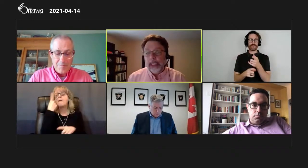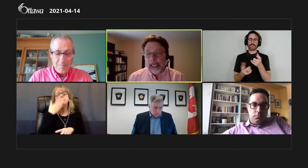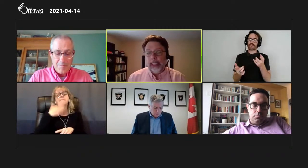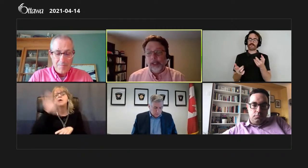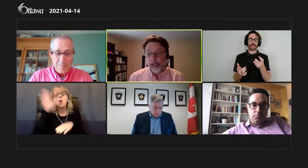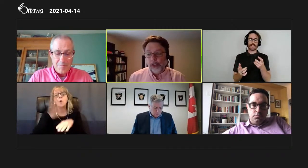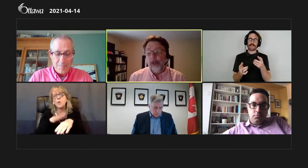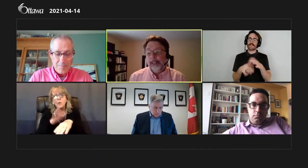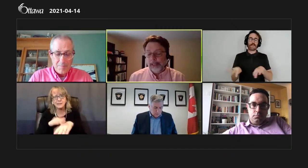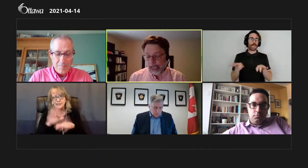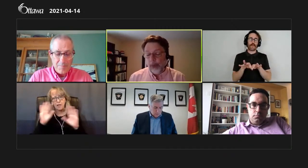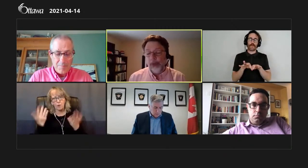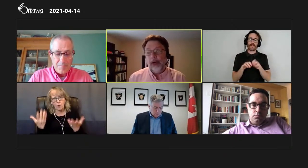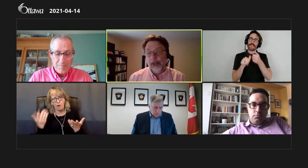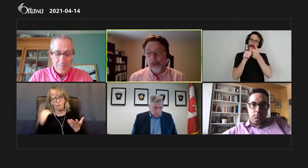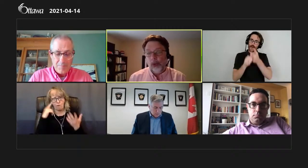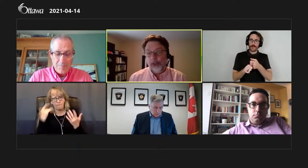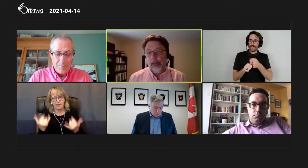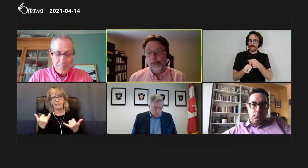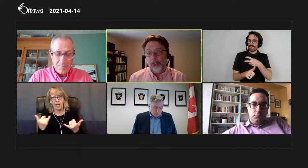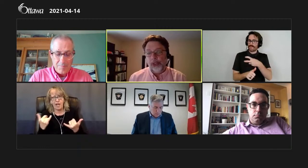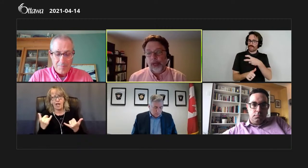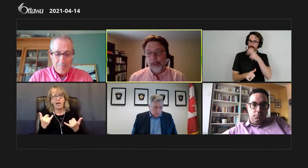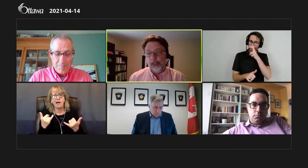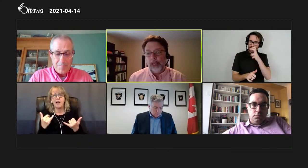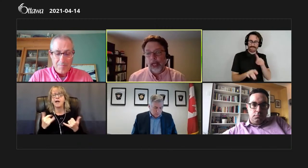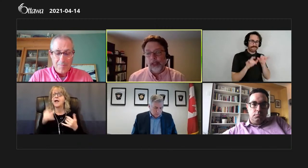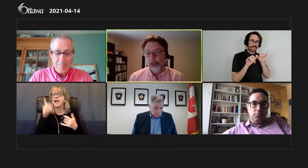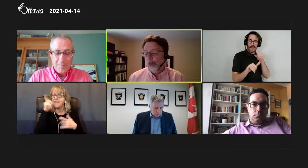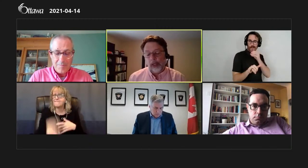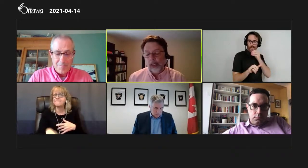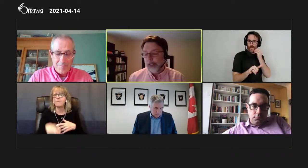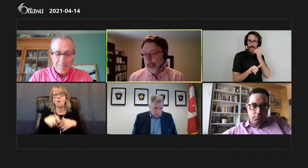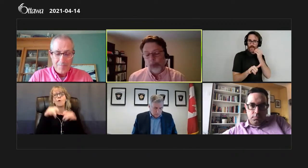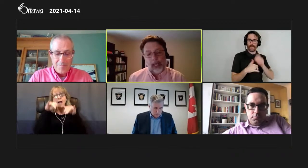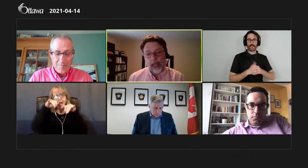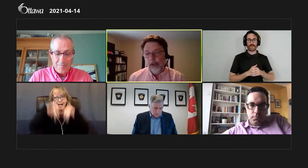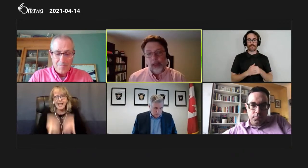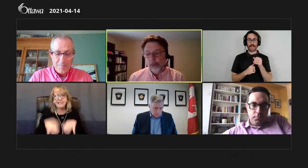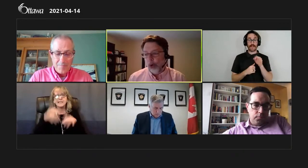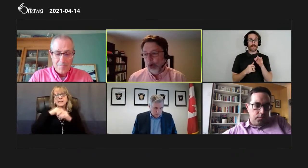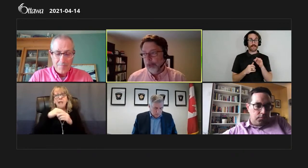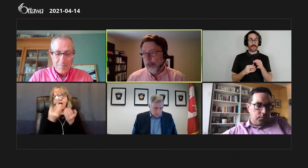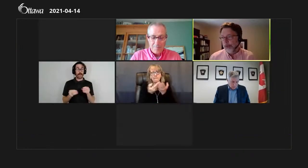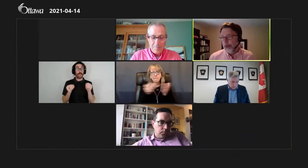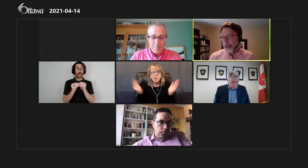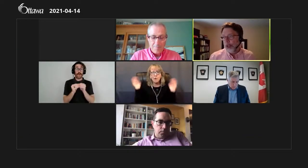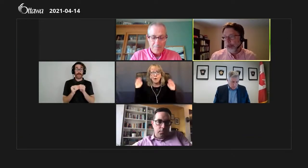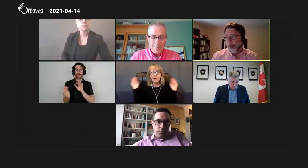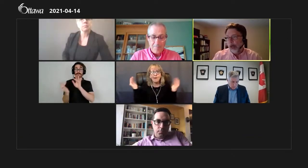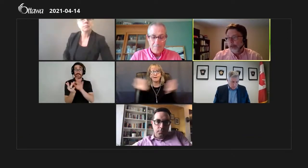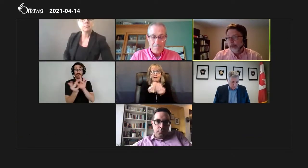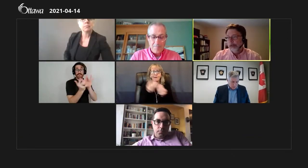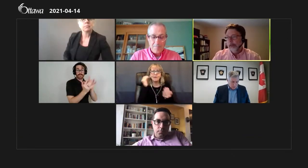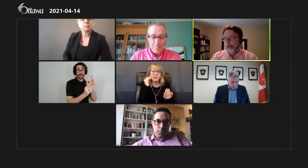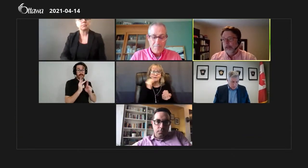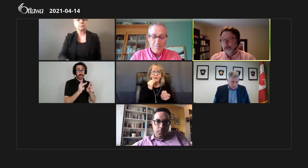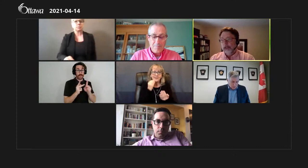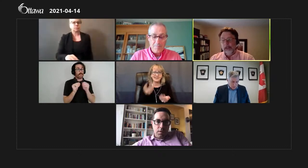really need to stay with our households and push the transmission down, because the more contacts we have, the more opportunities for transmission there are.